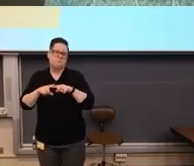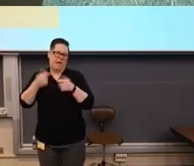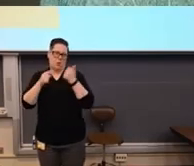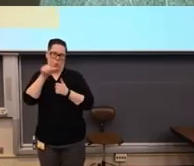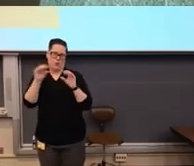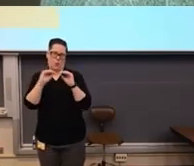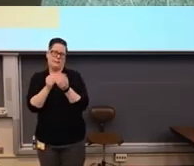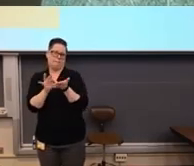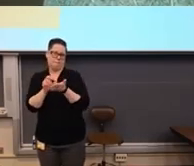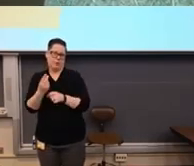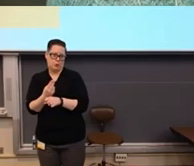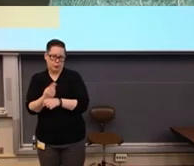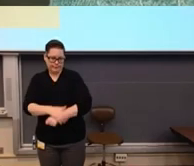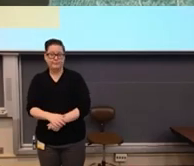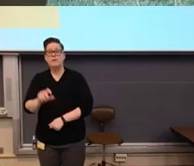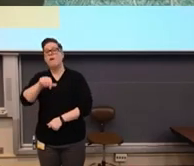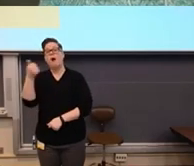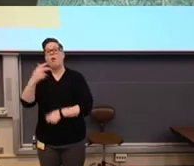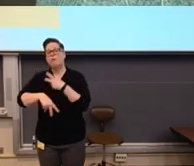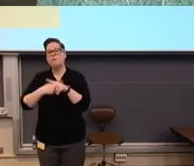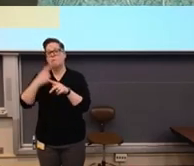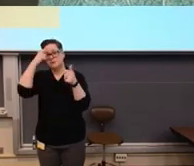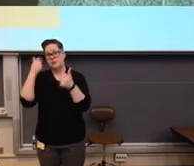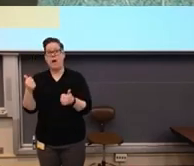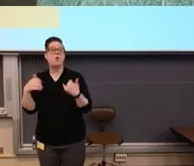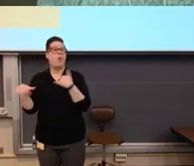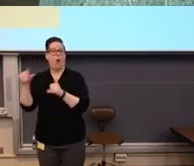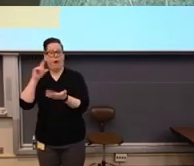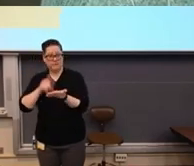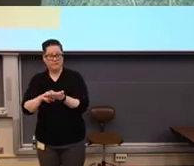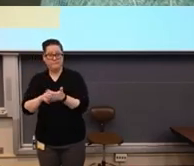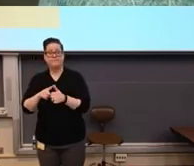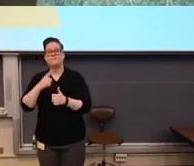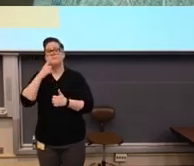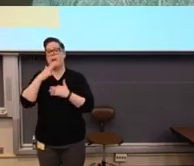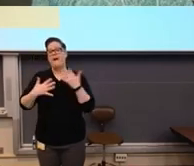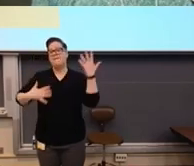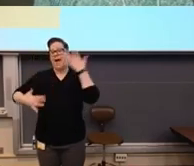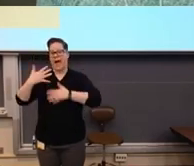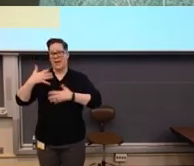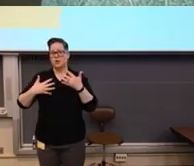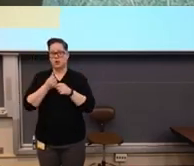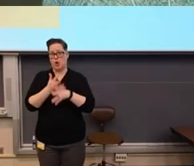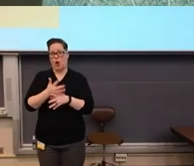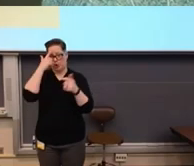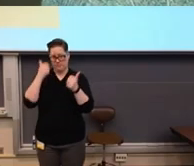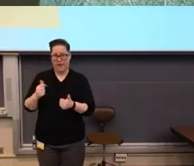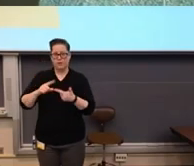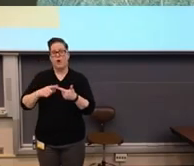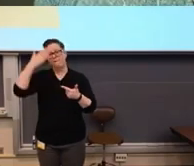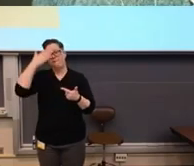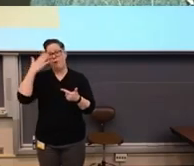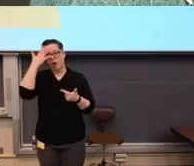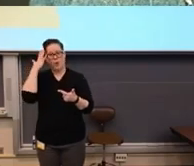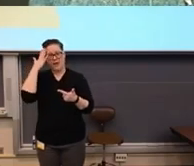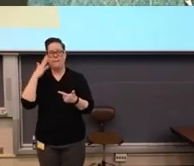use. Other types of dementia that commonly pop up are vascular dementia, frontotemporal dementia,